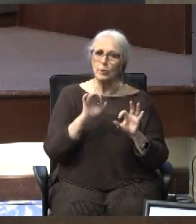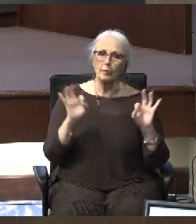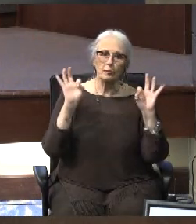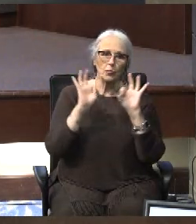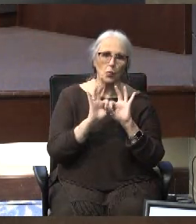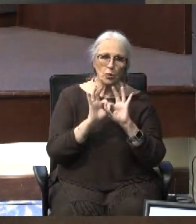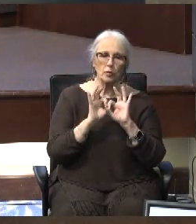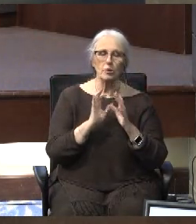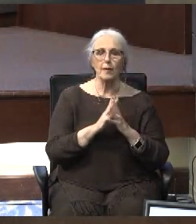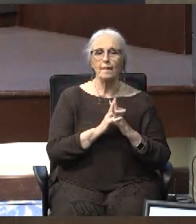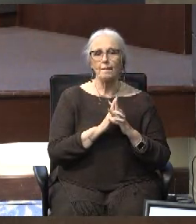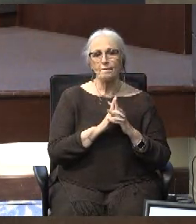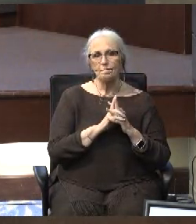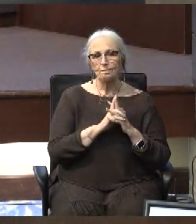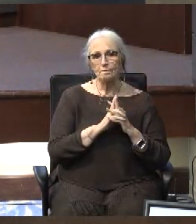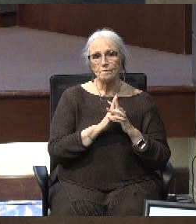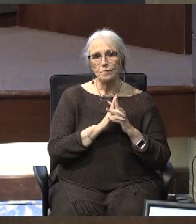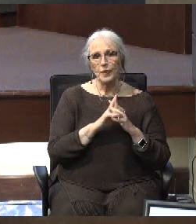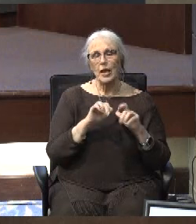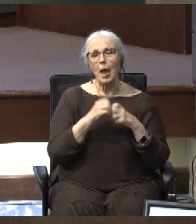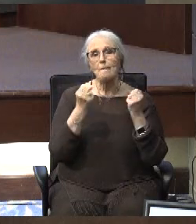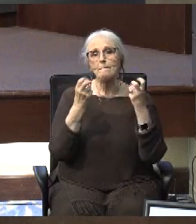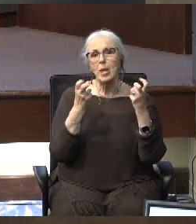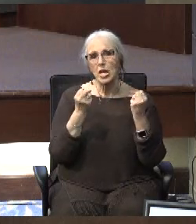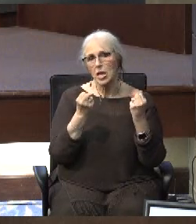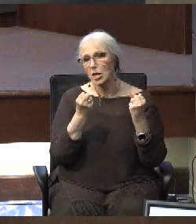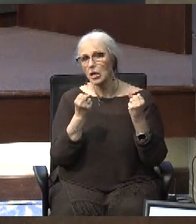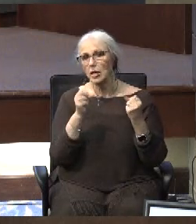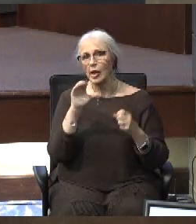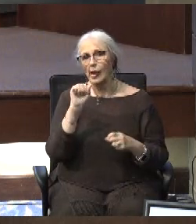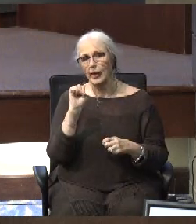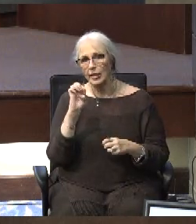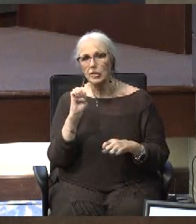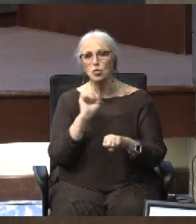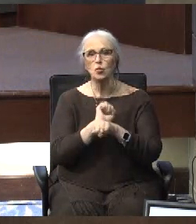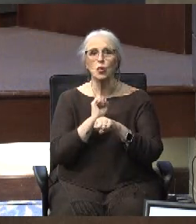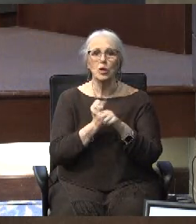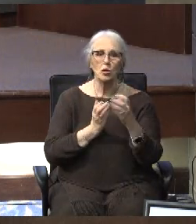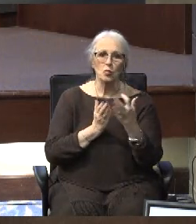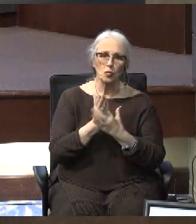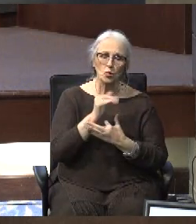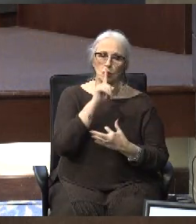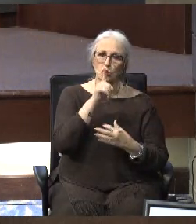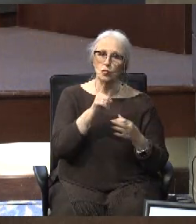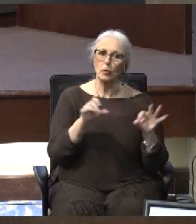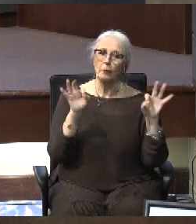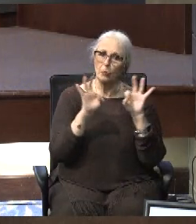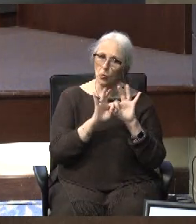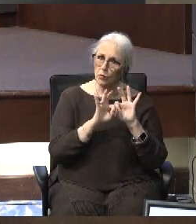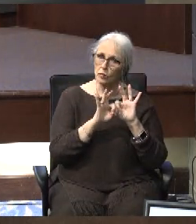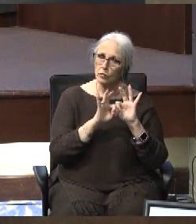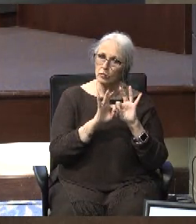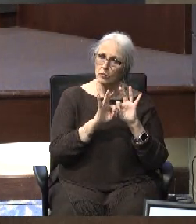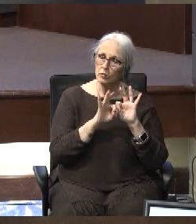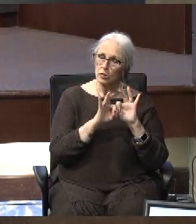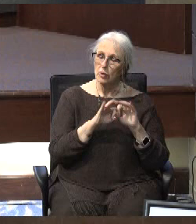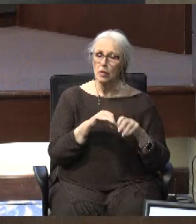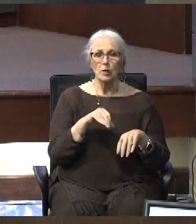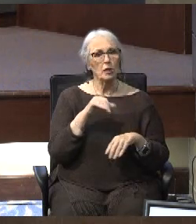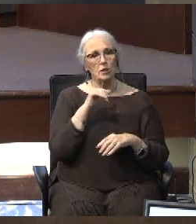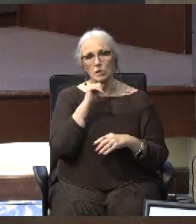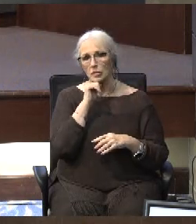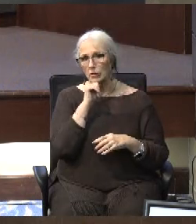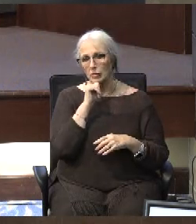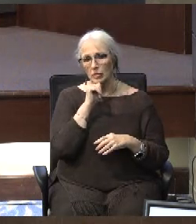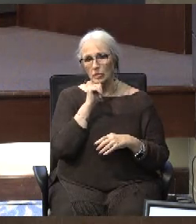is the number of cases you're working through is significant. And this is not a knock